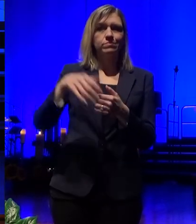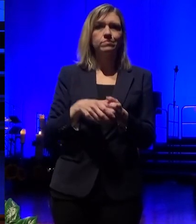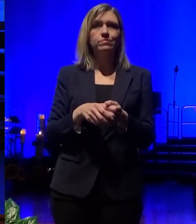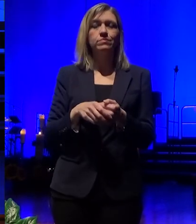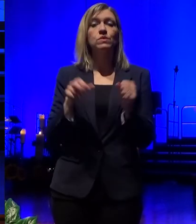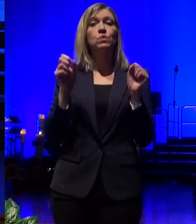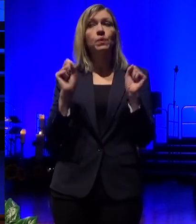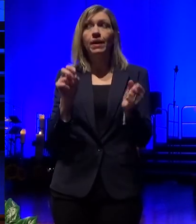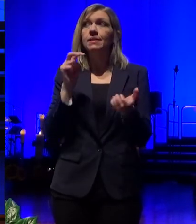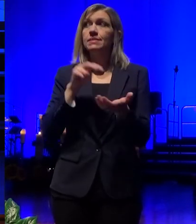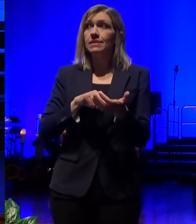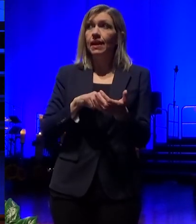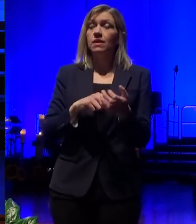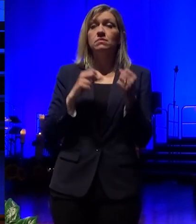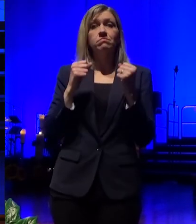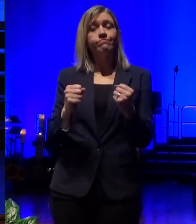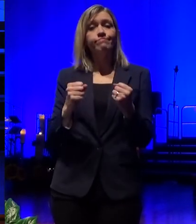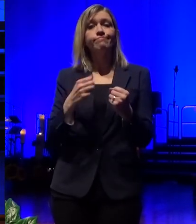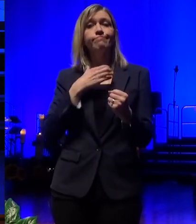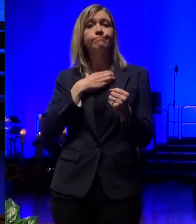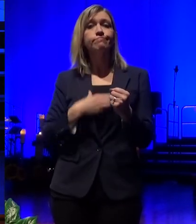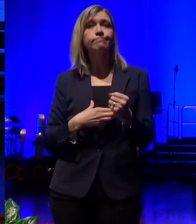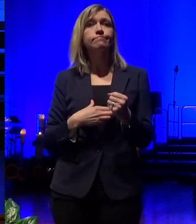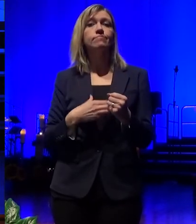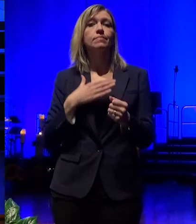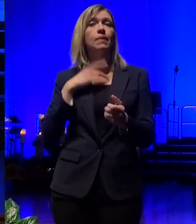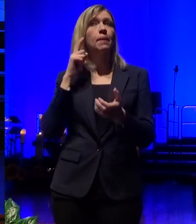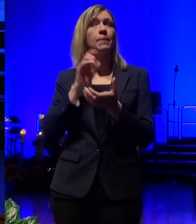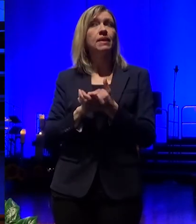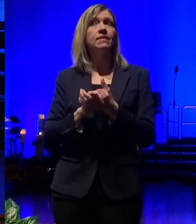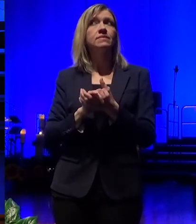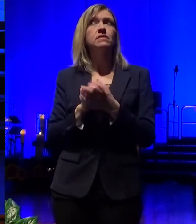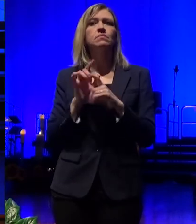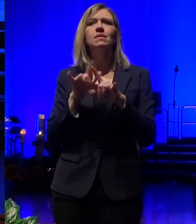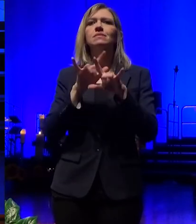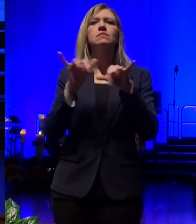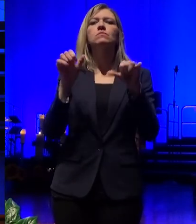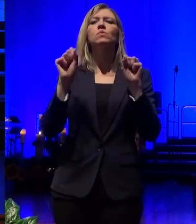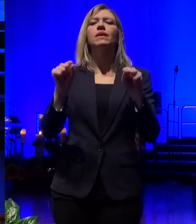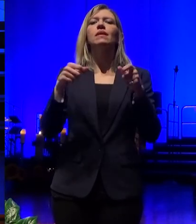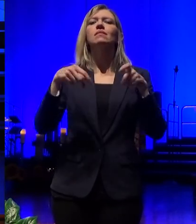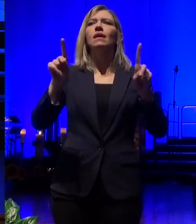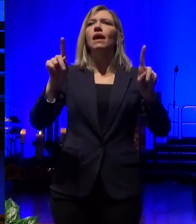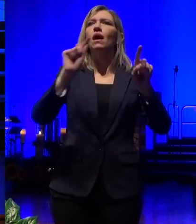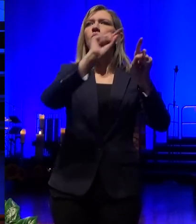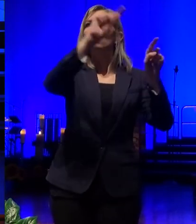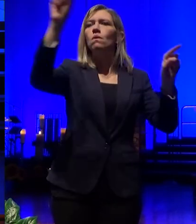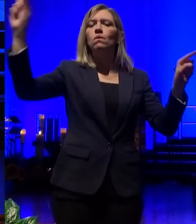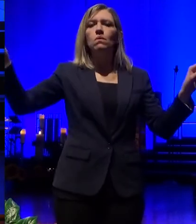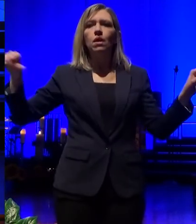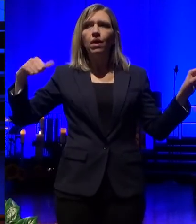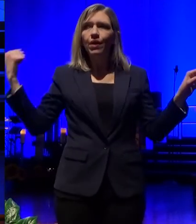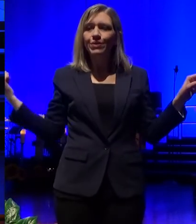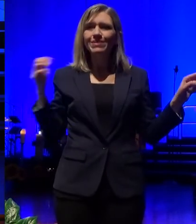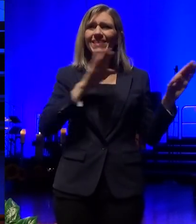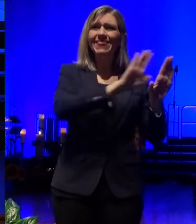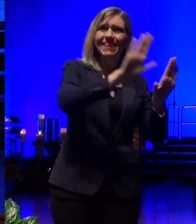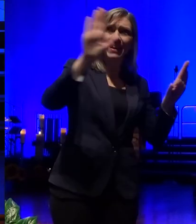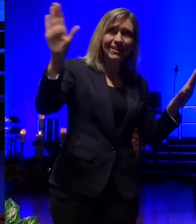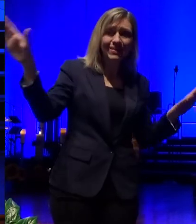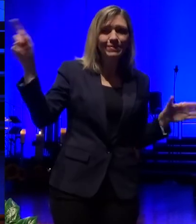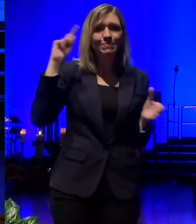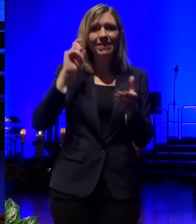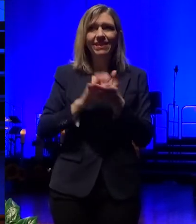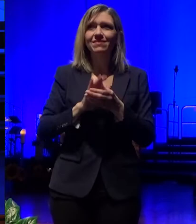can stand passionately for what we believe while allowing all others to stand in their own belief and be an expression